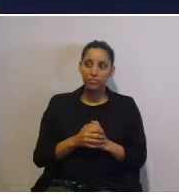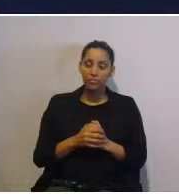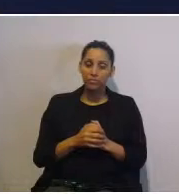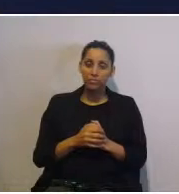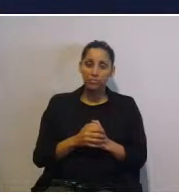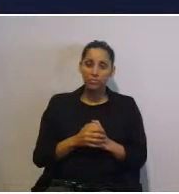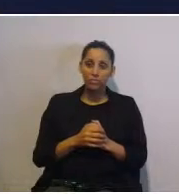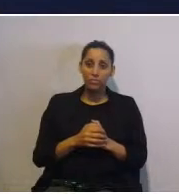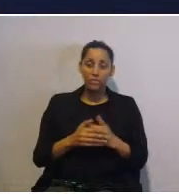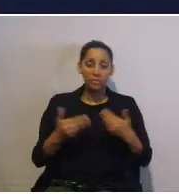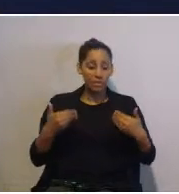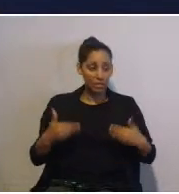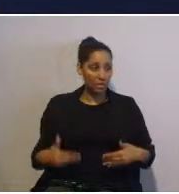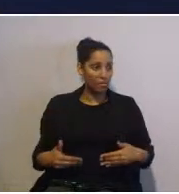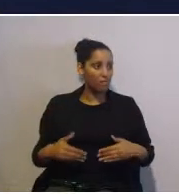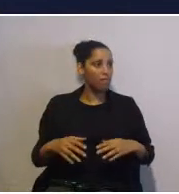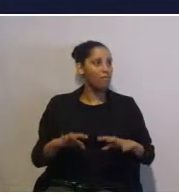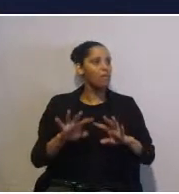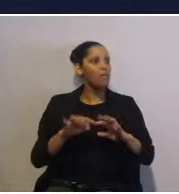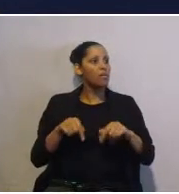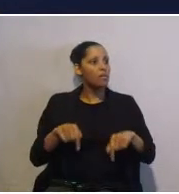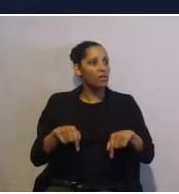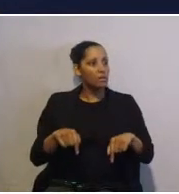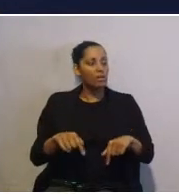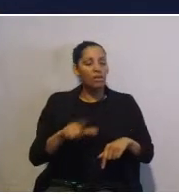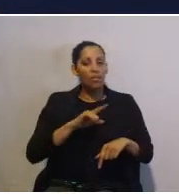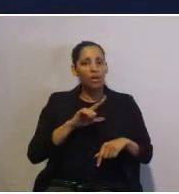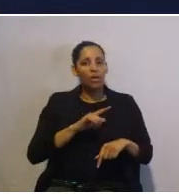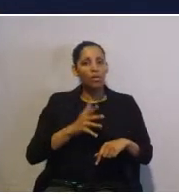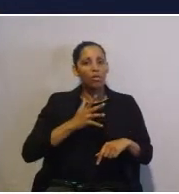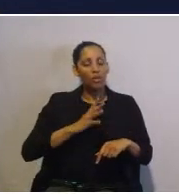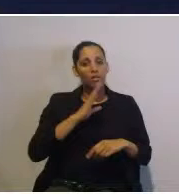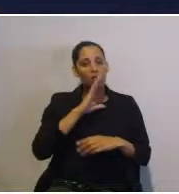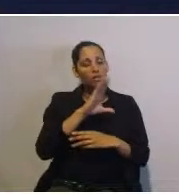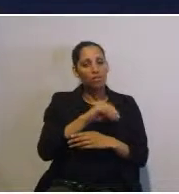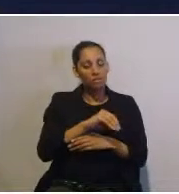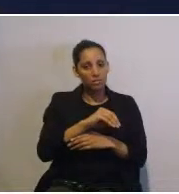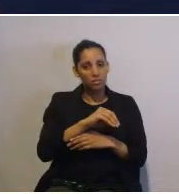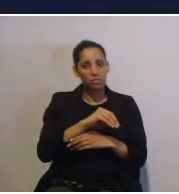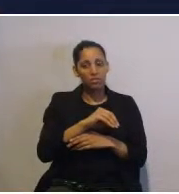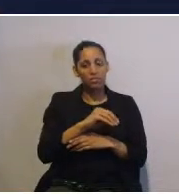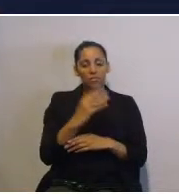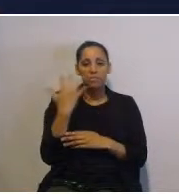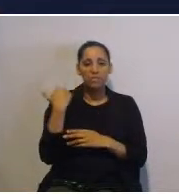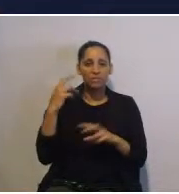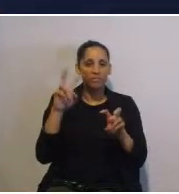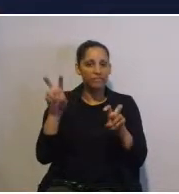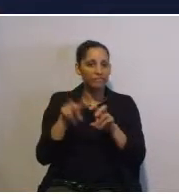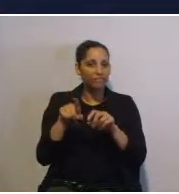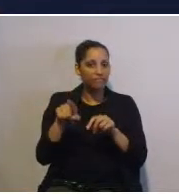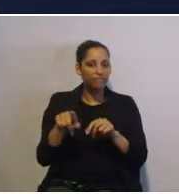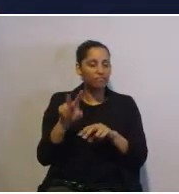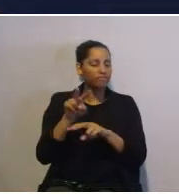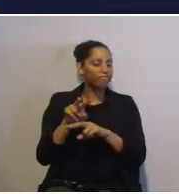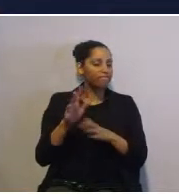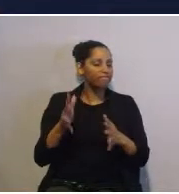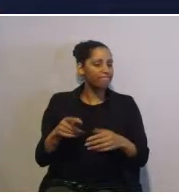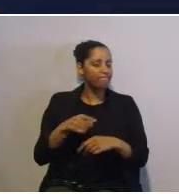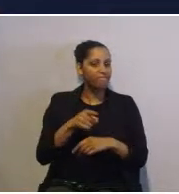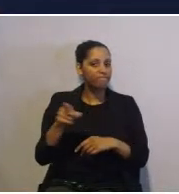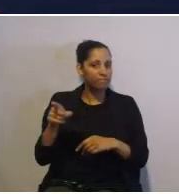I'm now on this platform to ask also the regulator ministers, ESCOM, to please reconsider. You have at